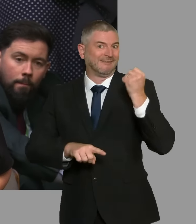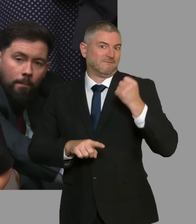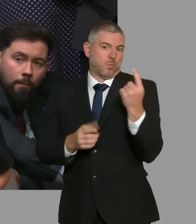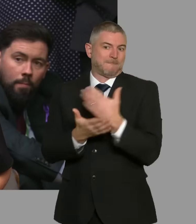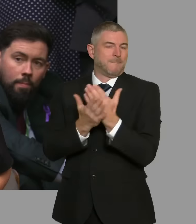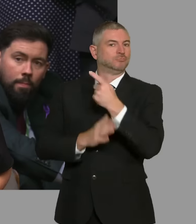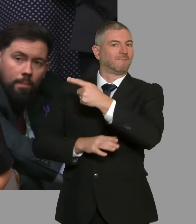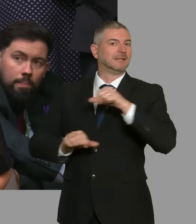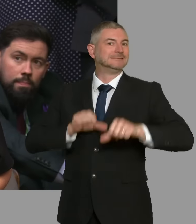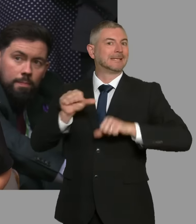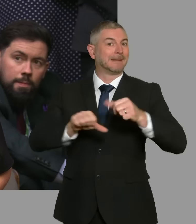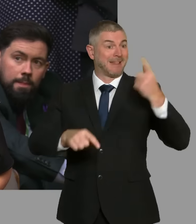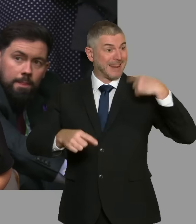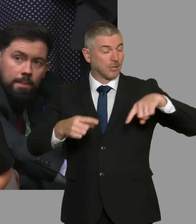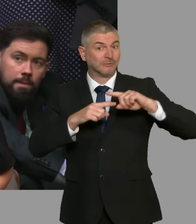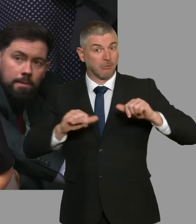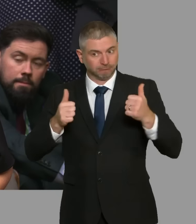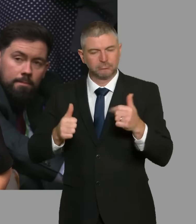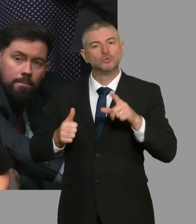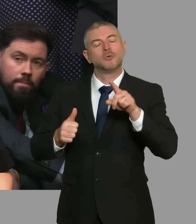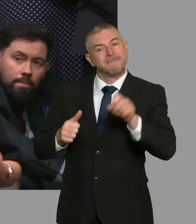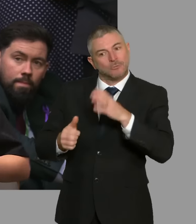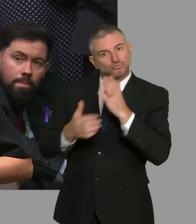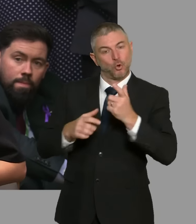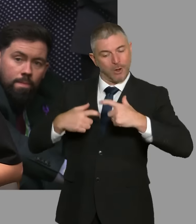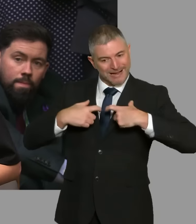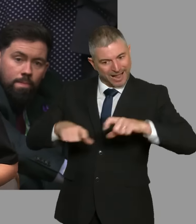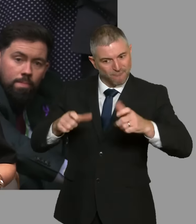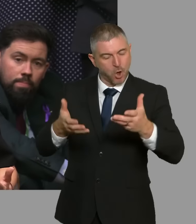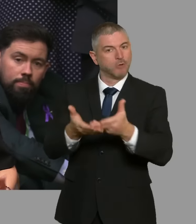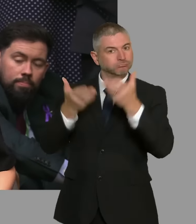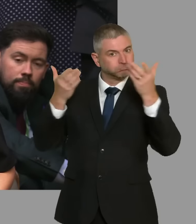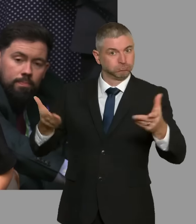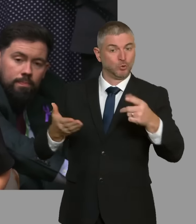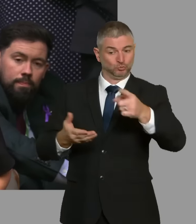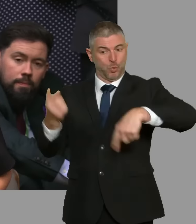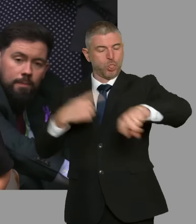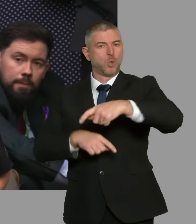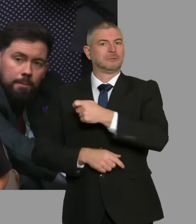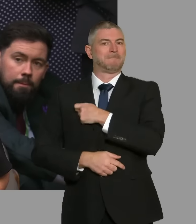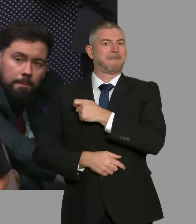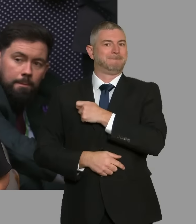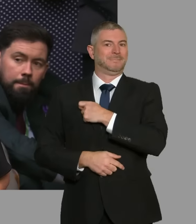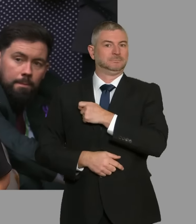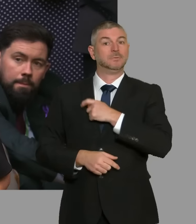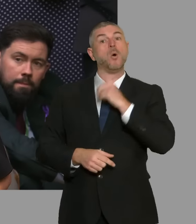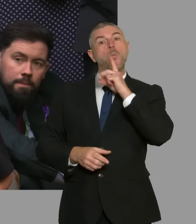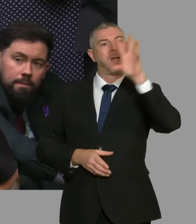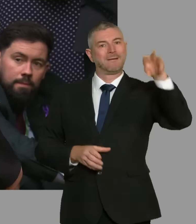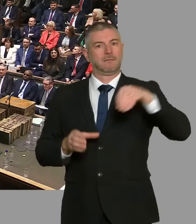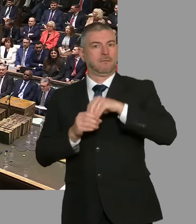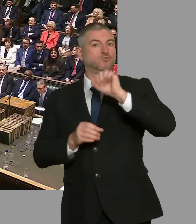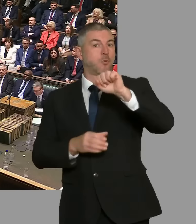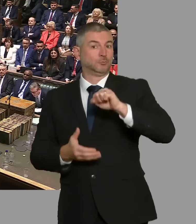to the BCSS members at the upcoming budget, and will he meet with me and other Coalfield MPs to discuss